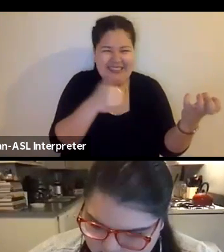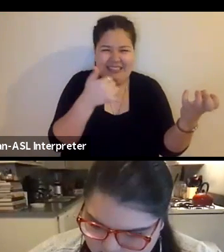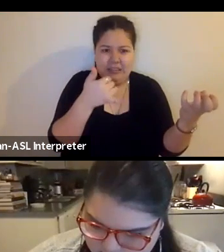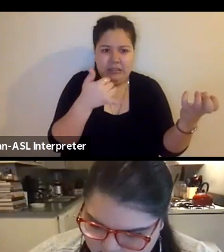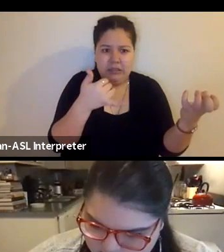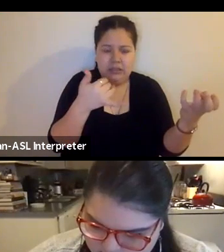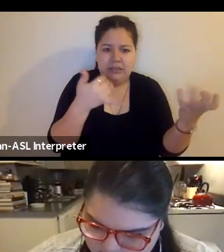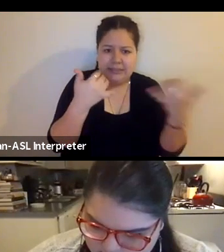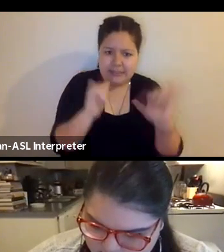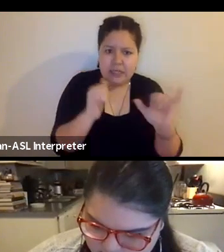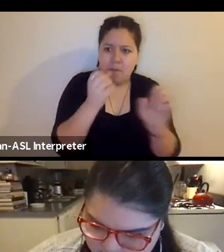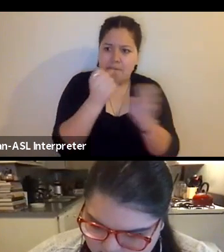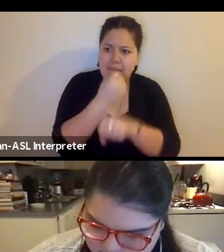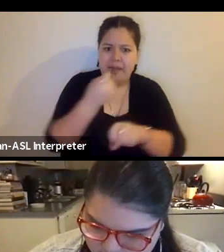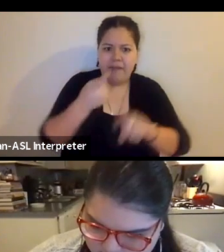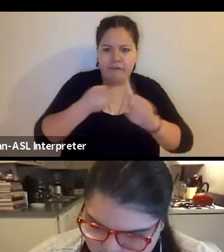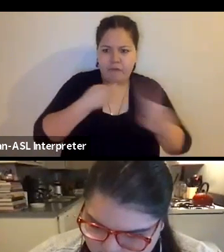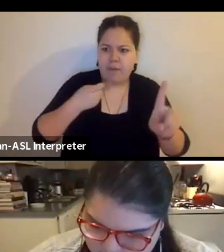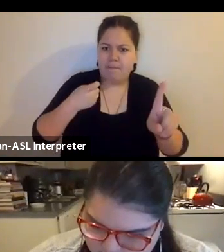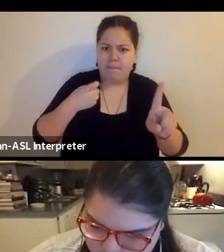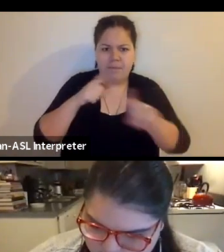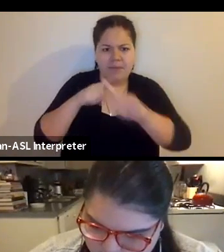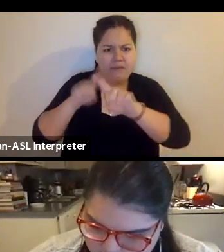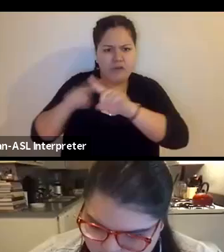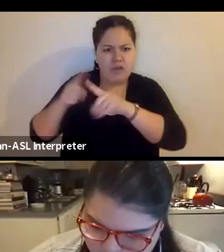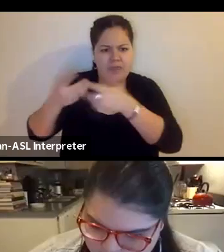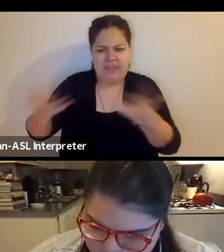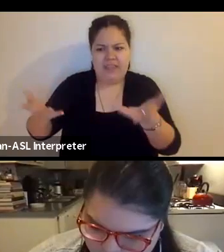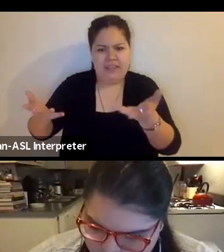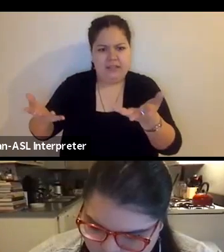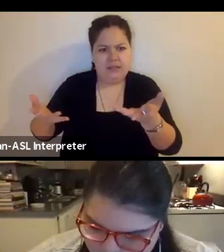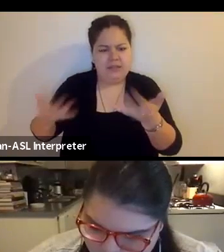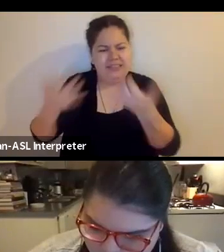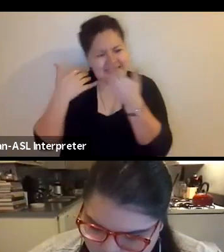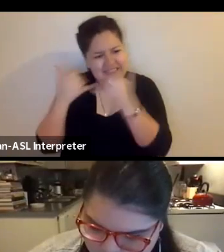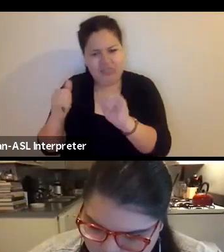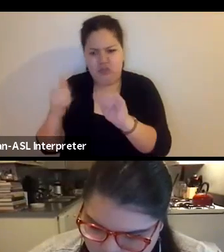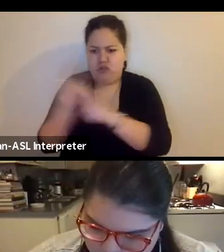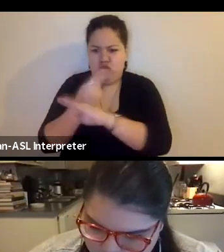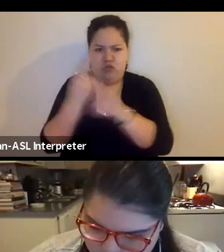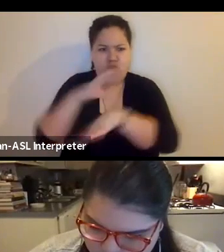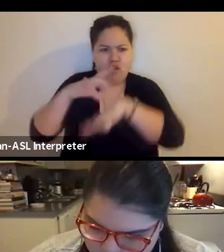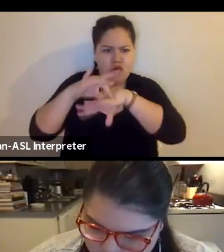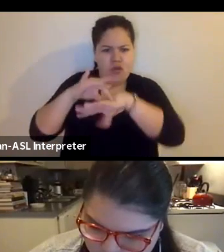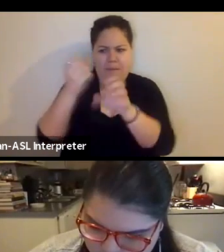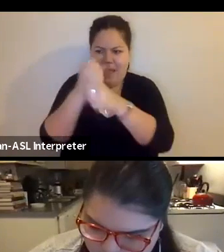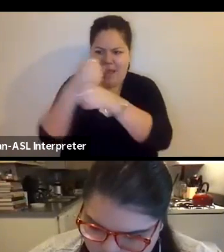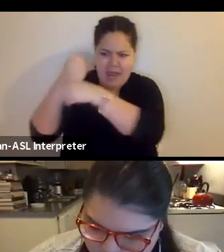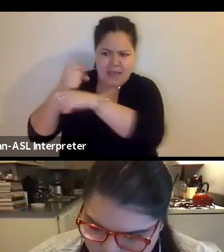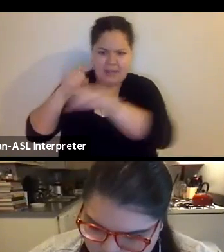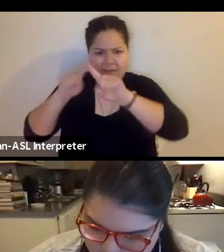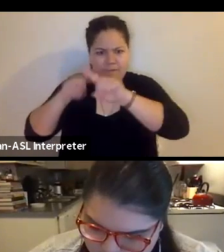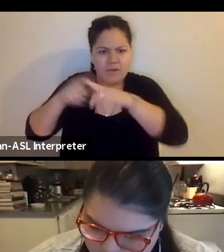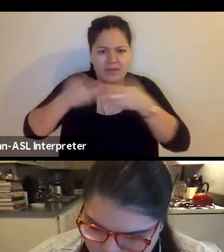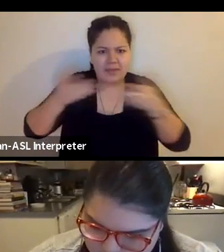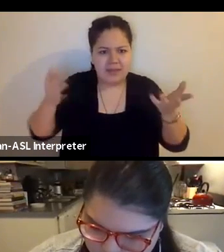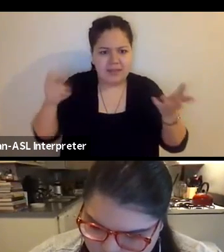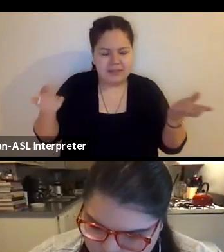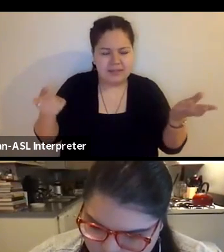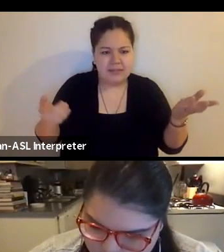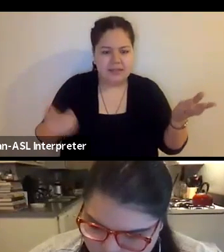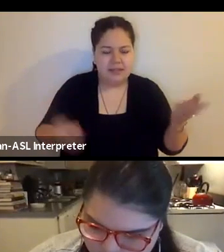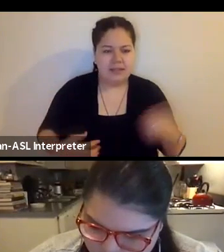made of elements of the earth. And at points we, you know, there may be